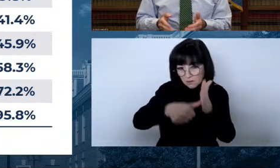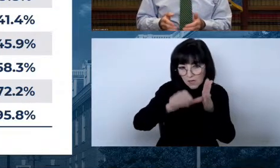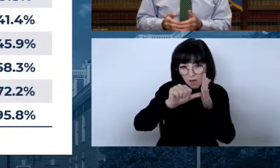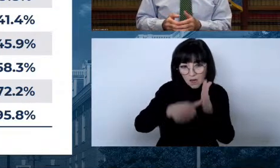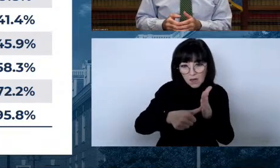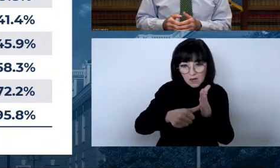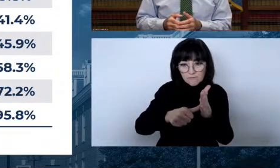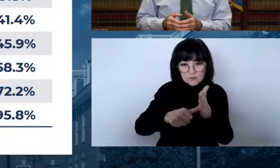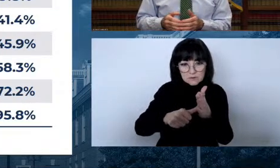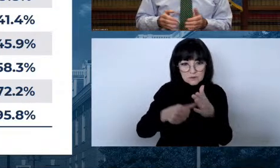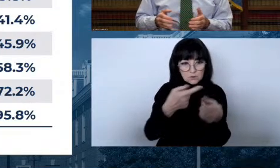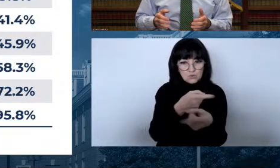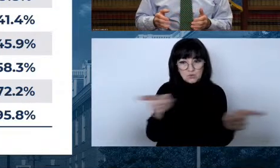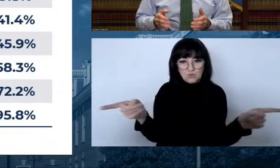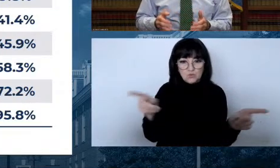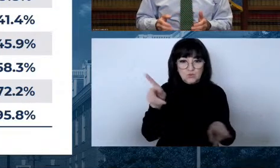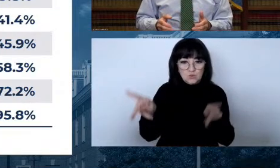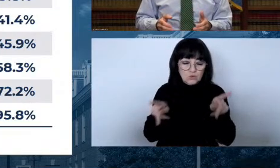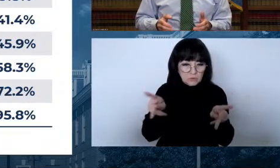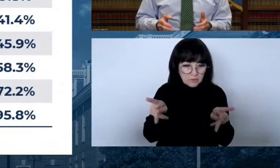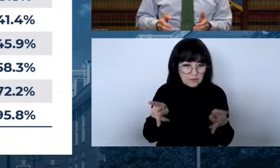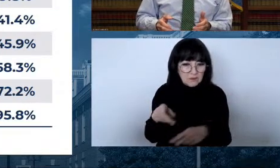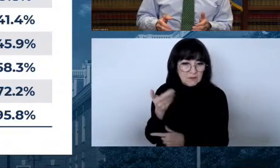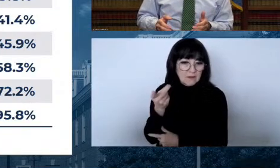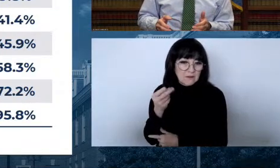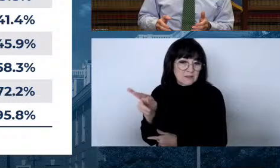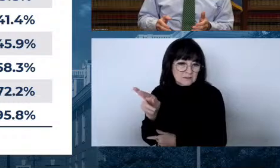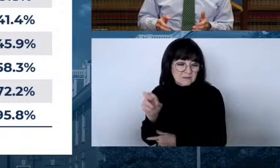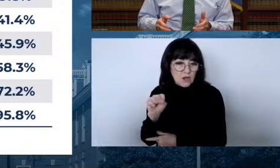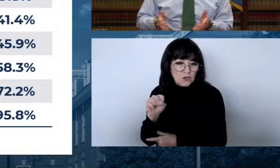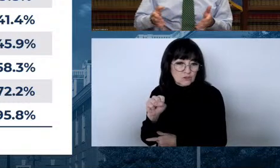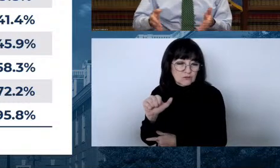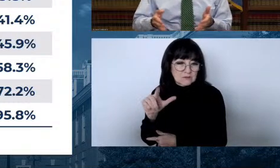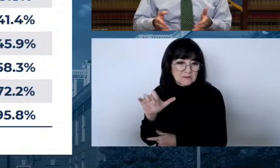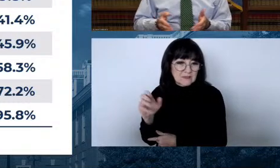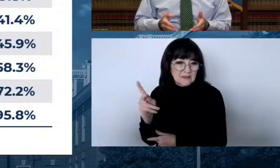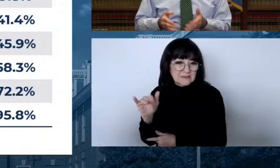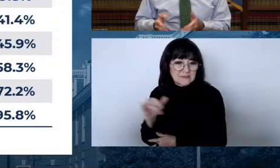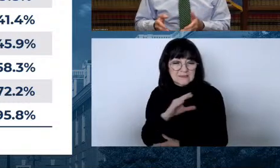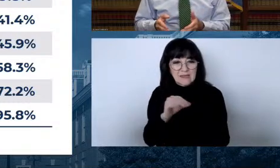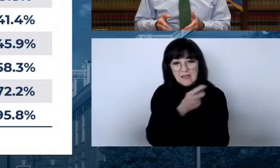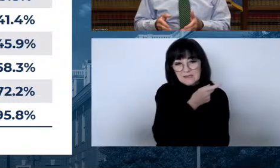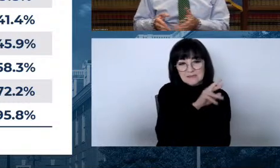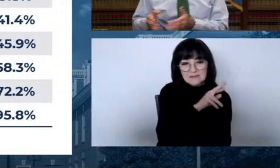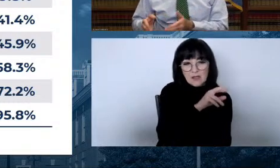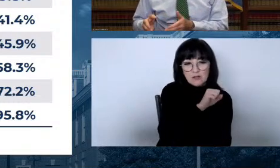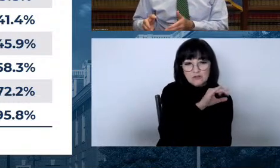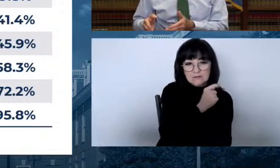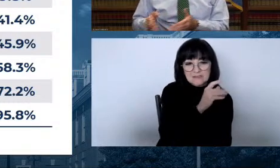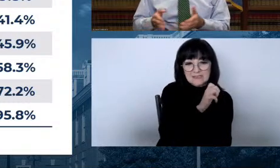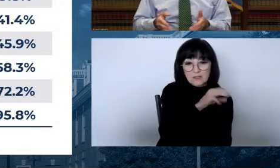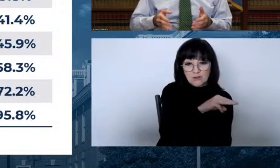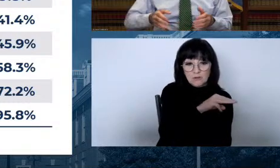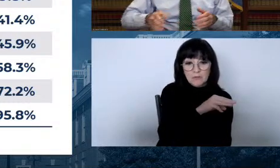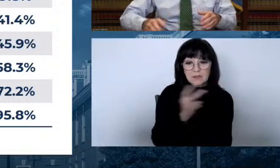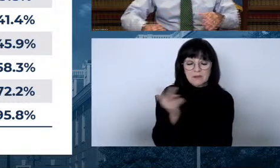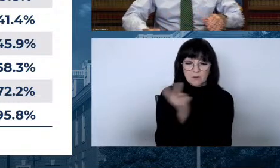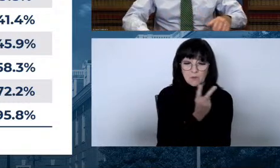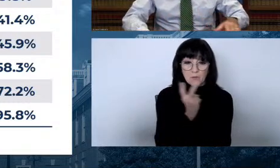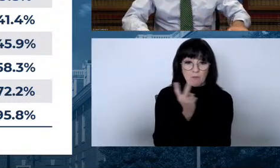challenges that Dr. Silinski, Dr. Siegelman are experiencing, it's get vaccinated. It's get vaccinated. We